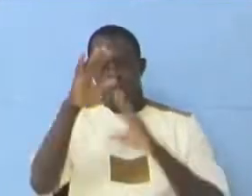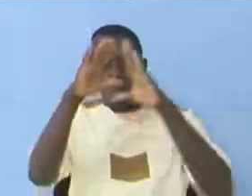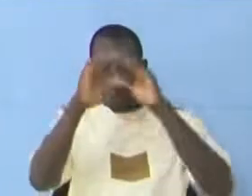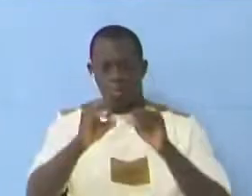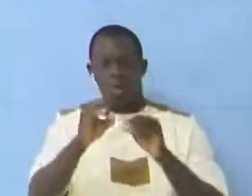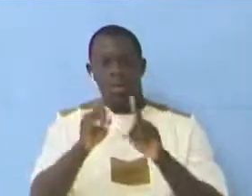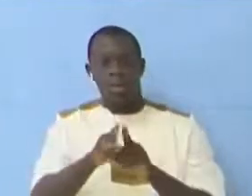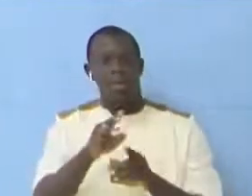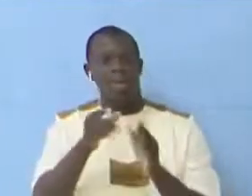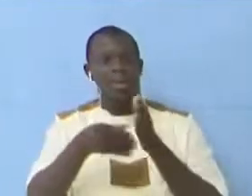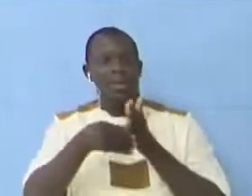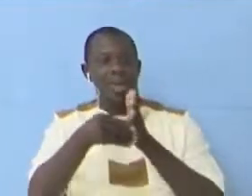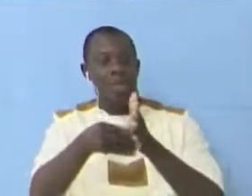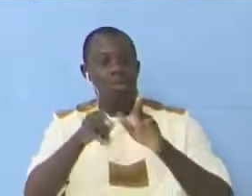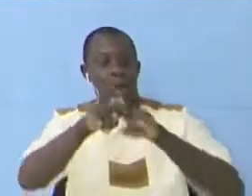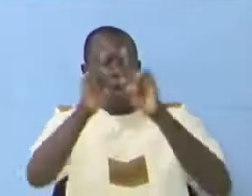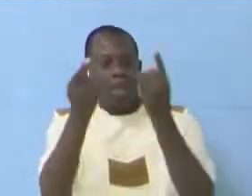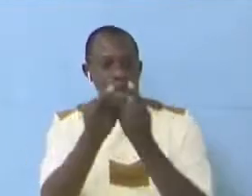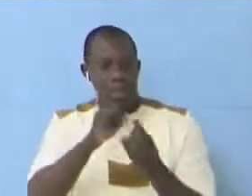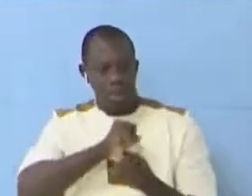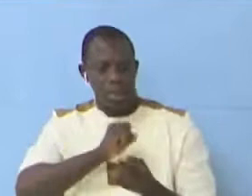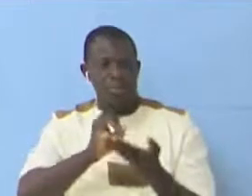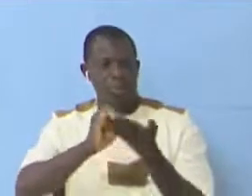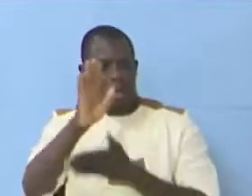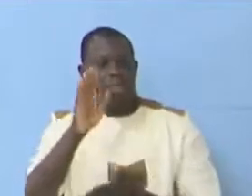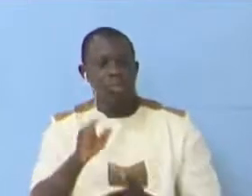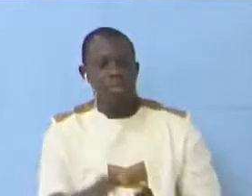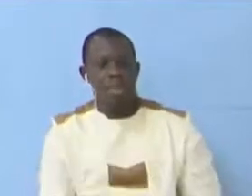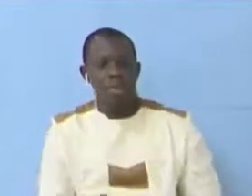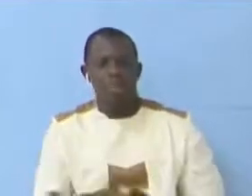wax ne directeur bi moo wax ne naa dem ca office ba.